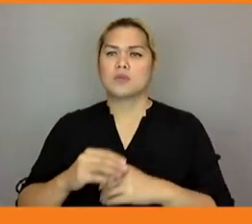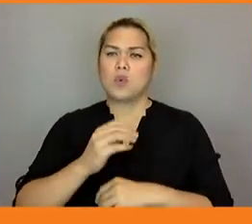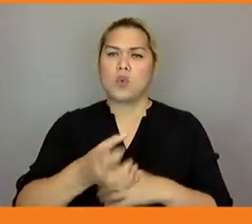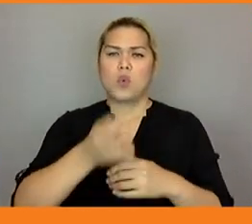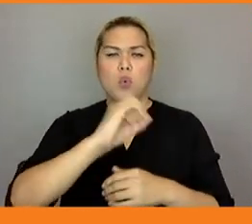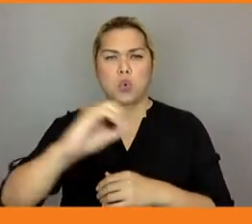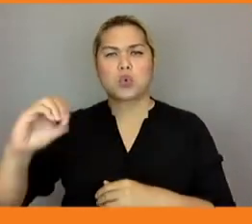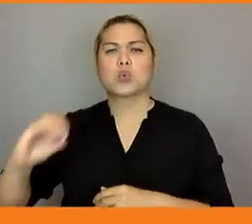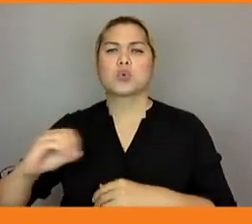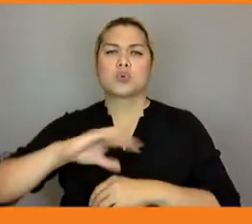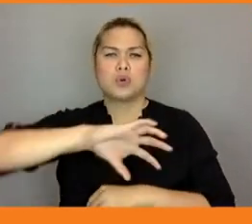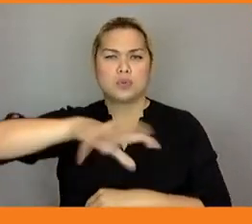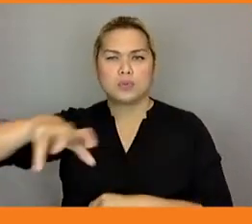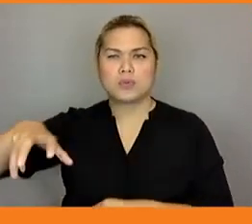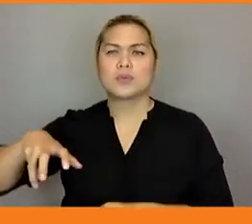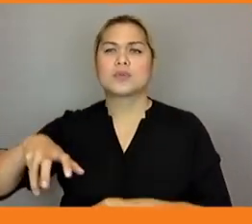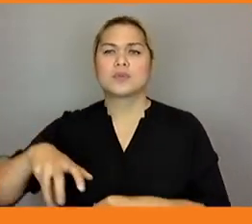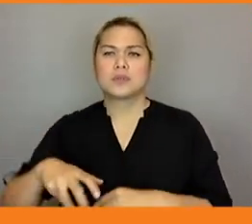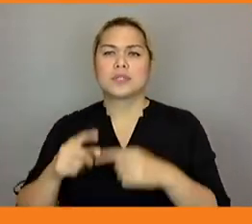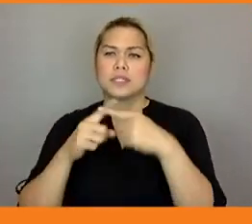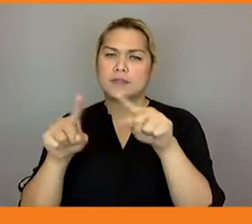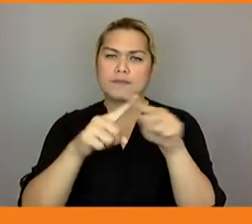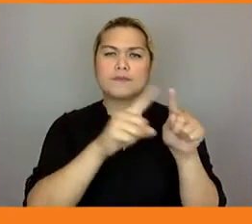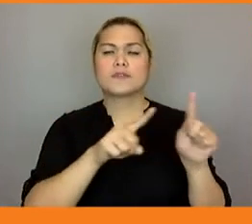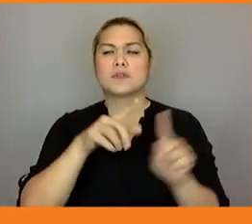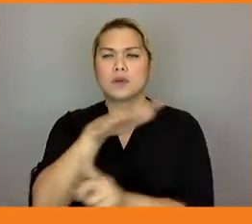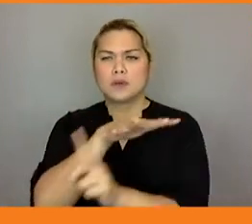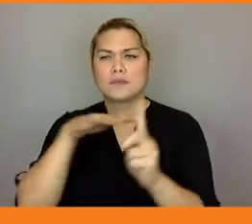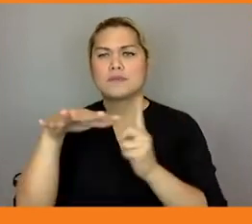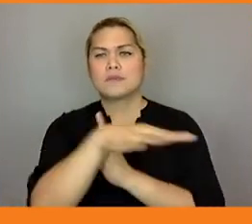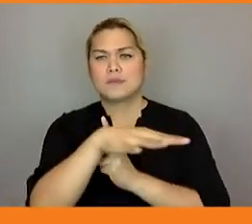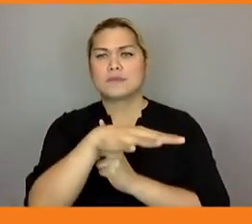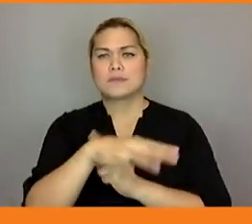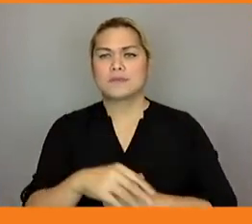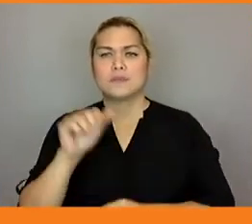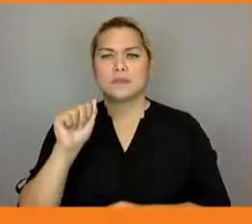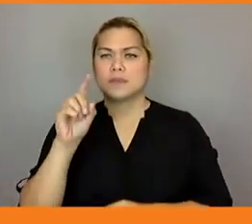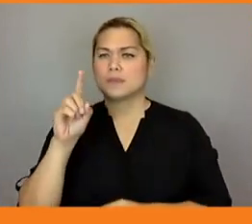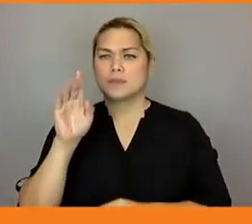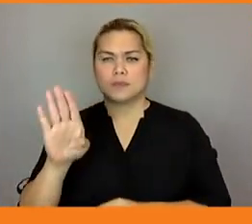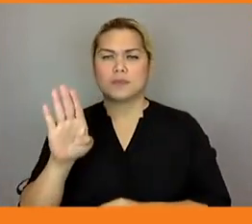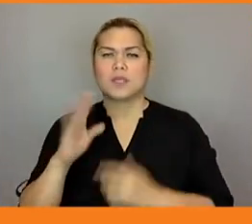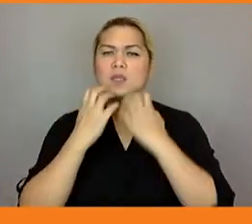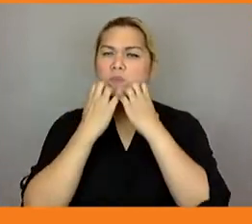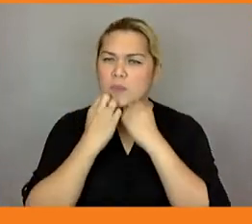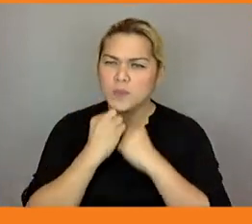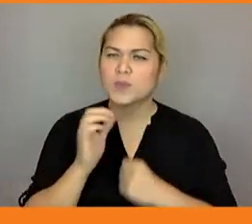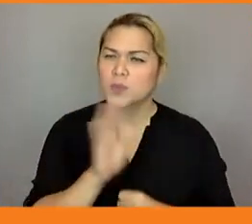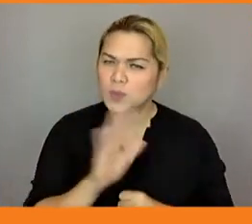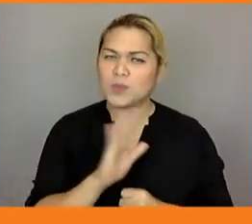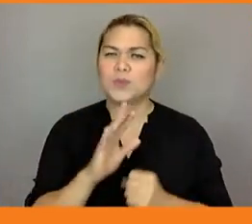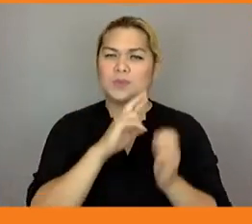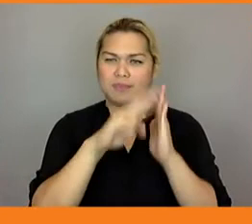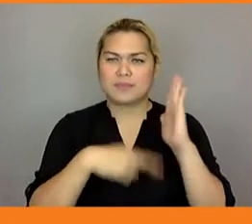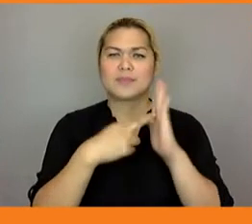participating. I believe the ADB can play an important role in facilitating this. Social